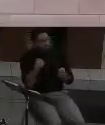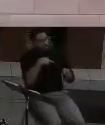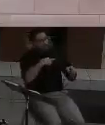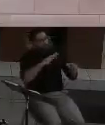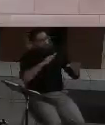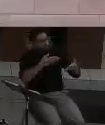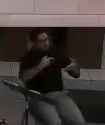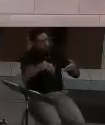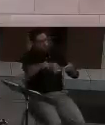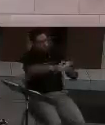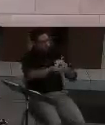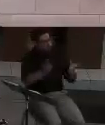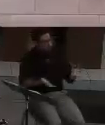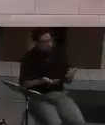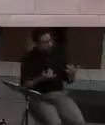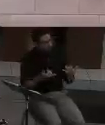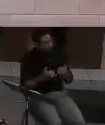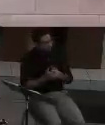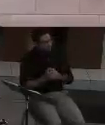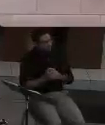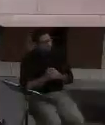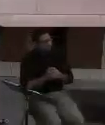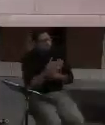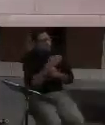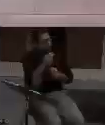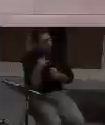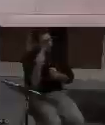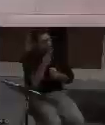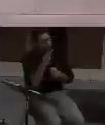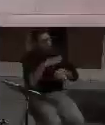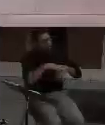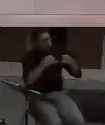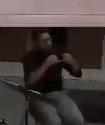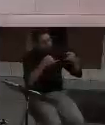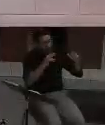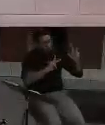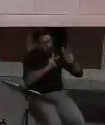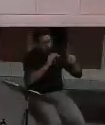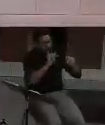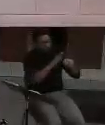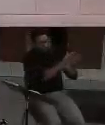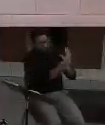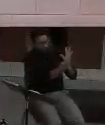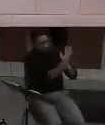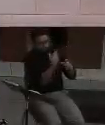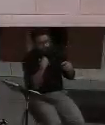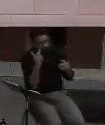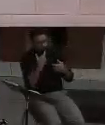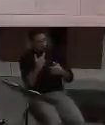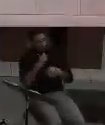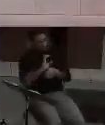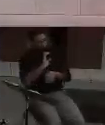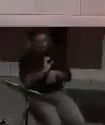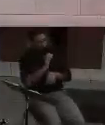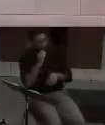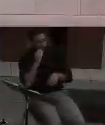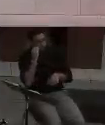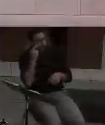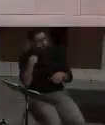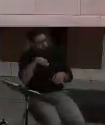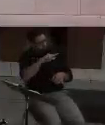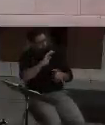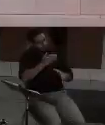those who are part of our live stream congregation this morning. And if you're with us on live stream for the first time, we welcome you and invite